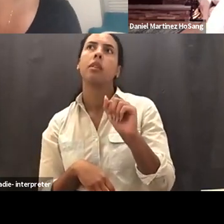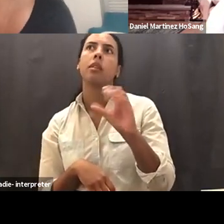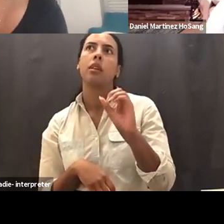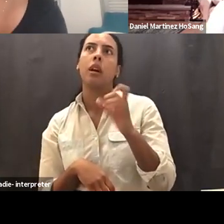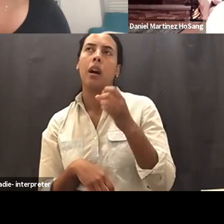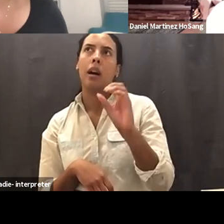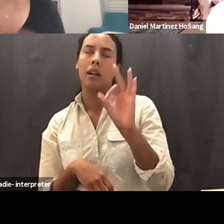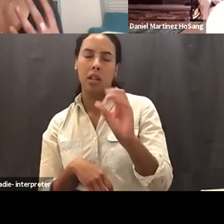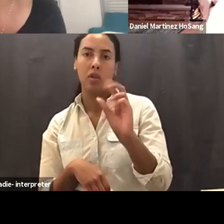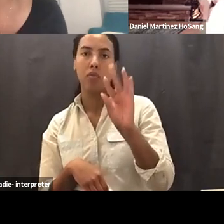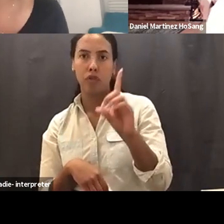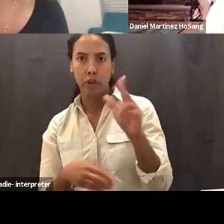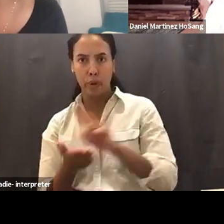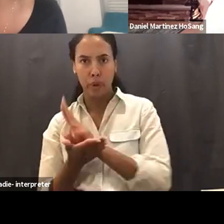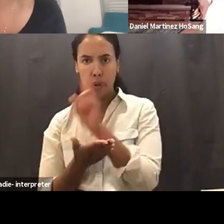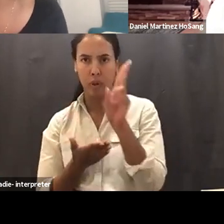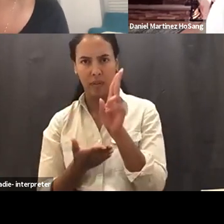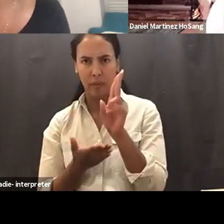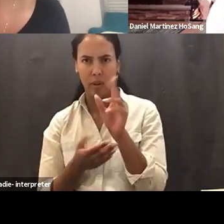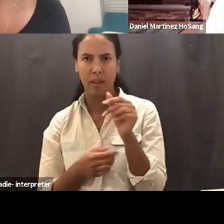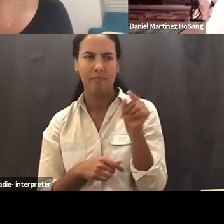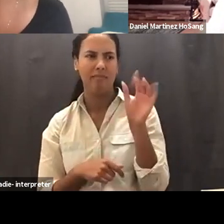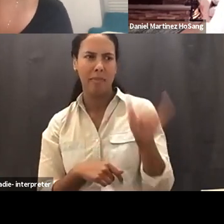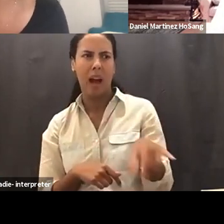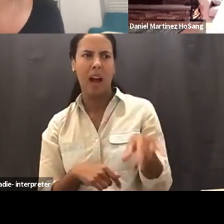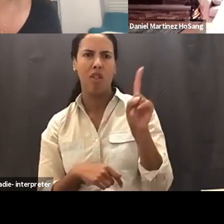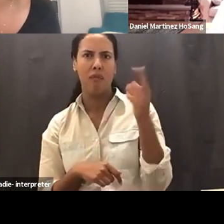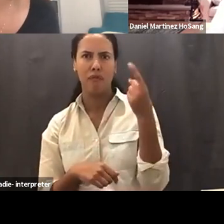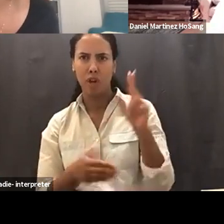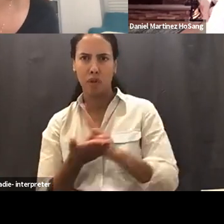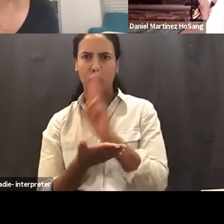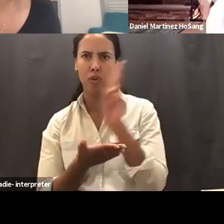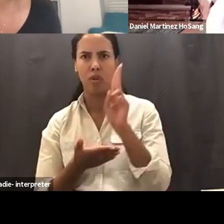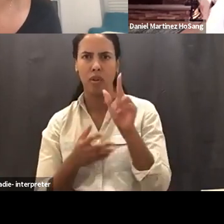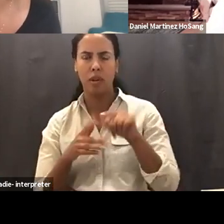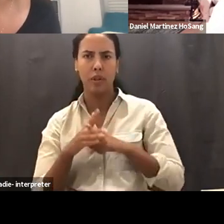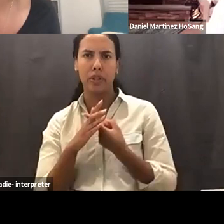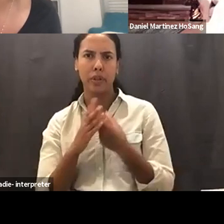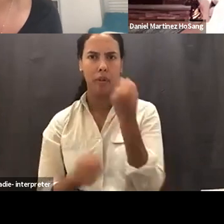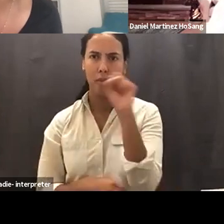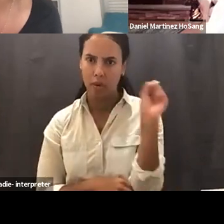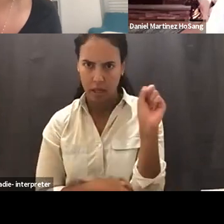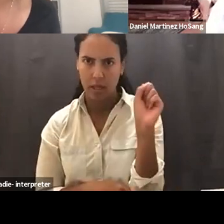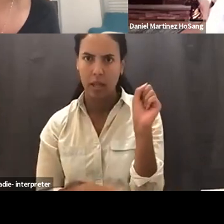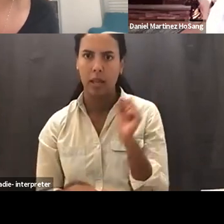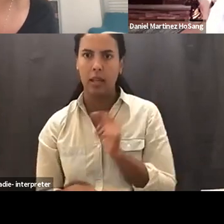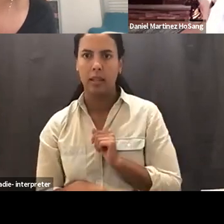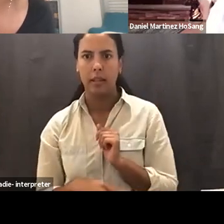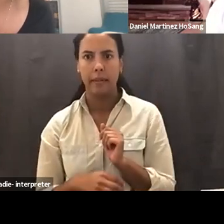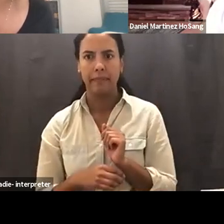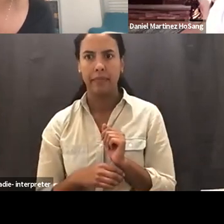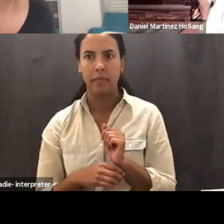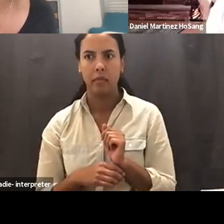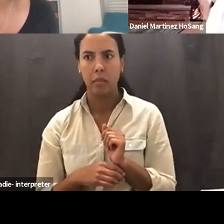quite a bit of, and there was also just like counter information, misinformation and hate speech being spread through WhatsApp